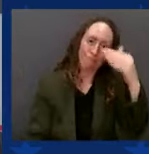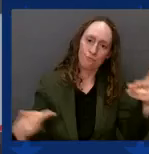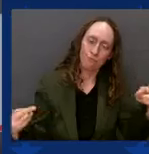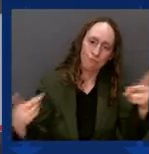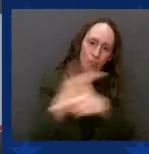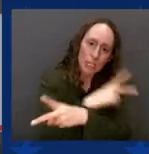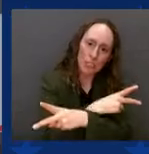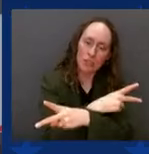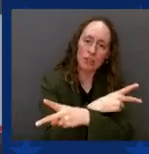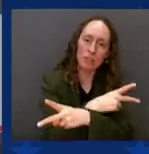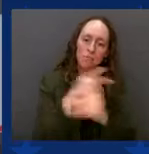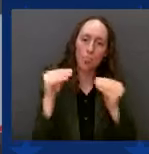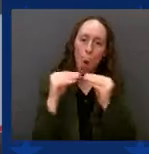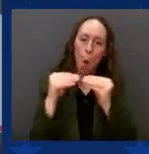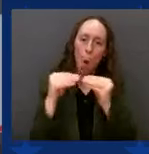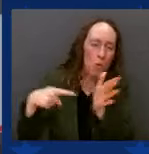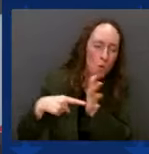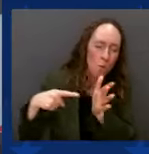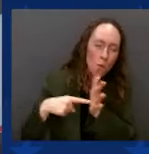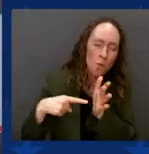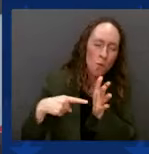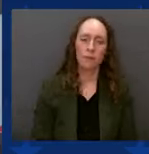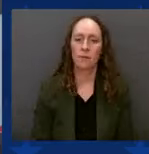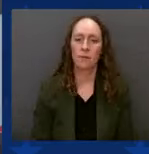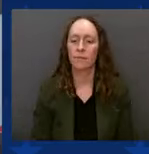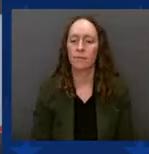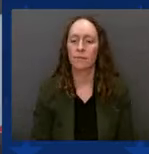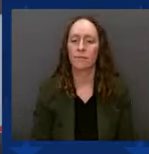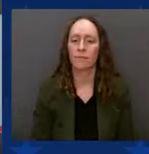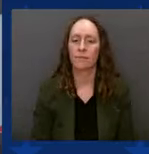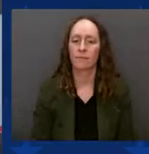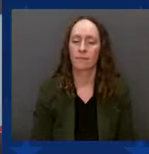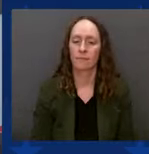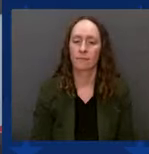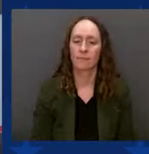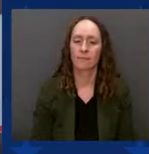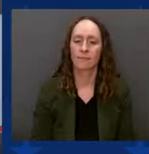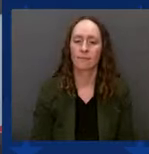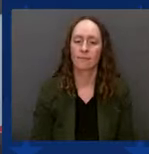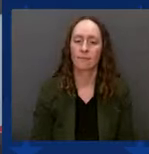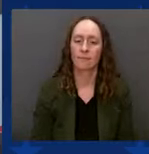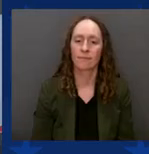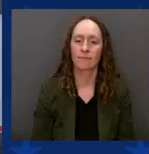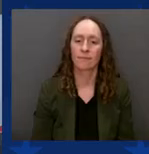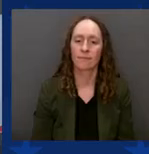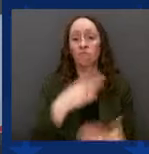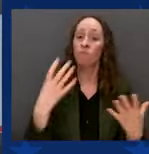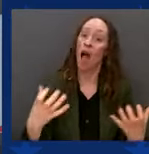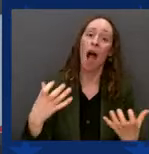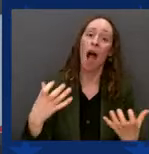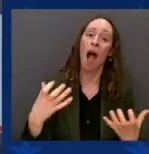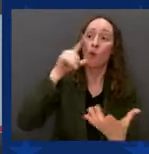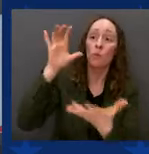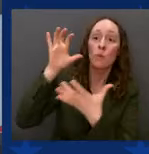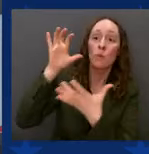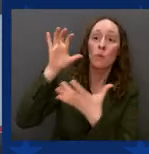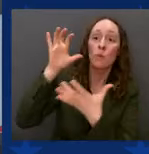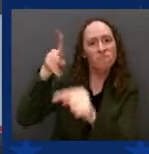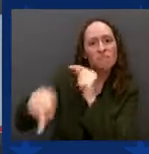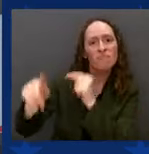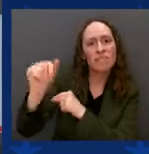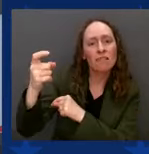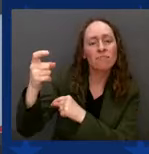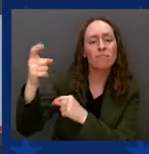taxes. They want to cut tax for the wealthy and large corporations. Take away the power we just gave Medicare to negotiate lower drug